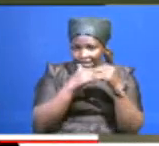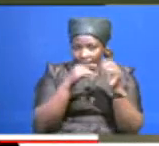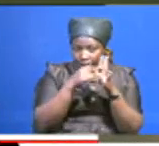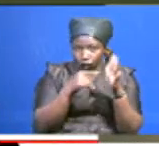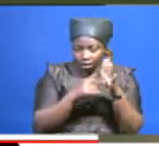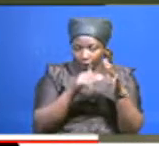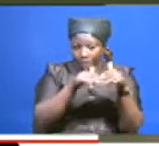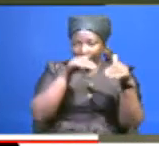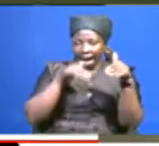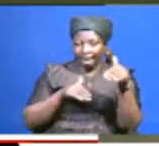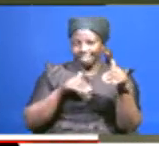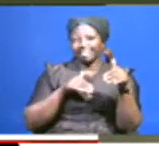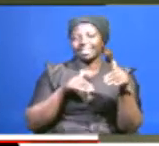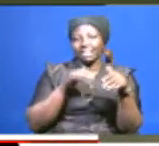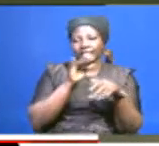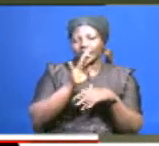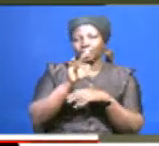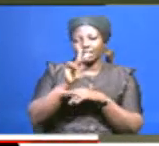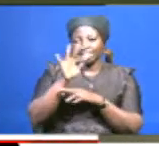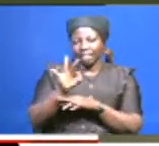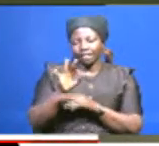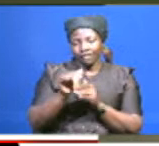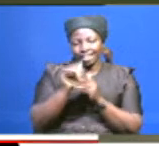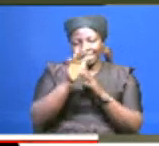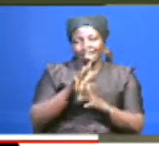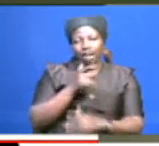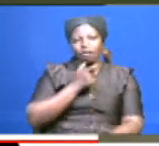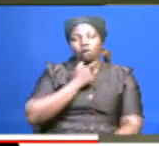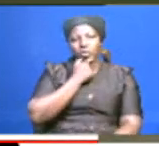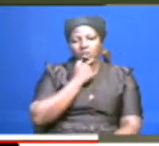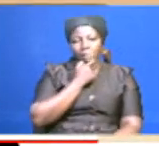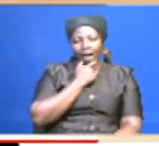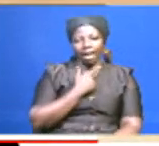Federation Premier League leaders Gor Mahia.